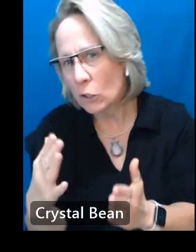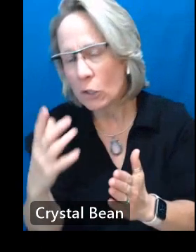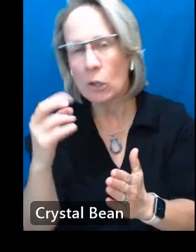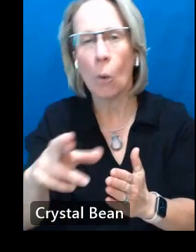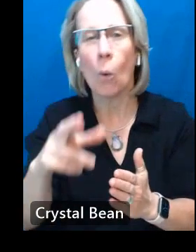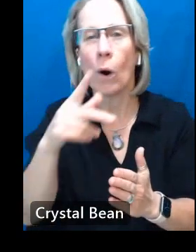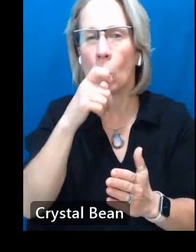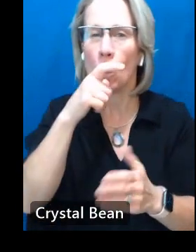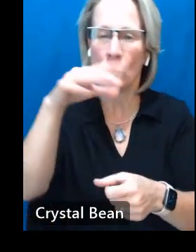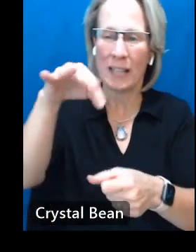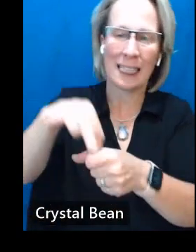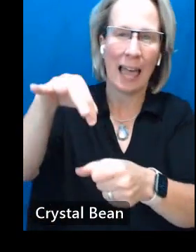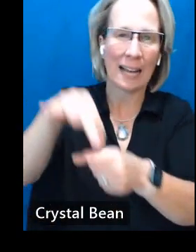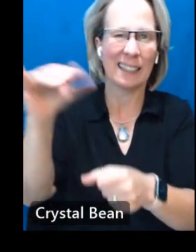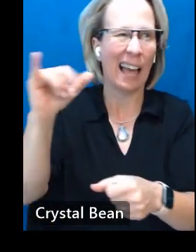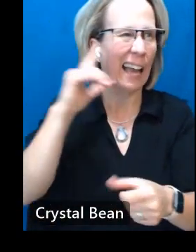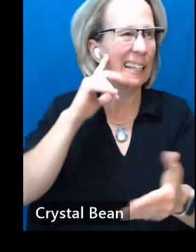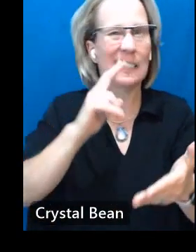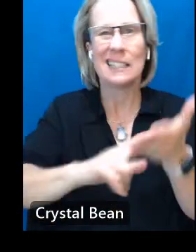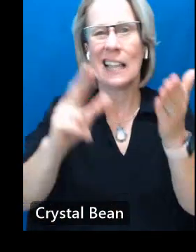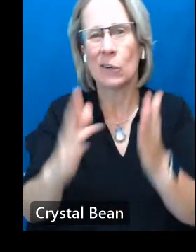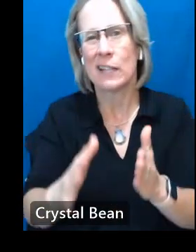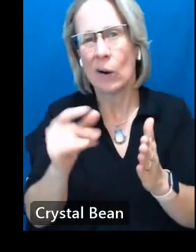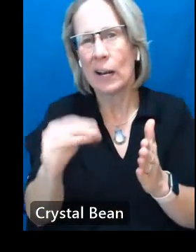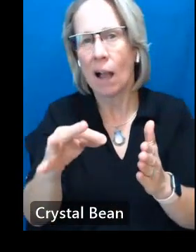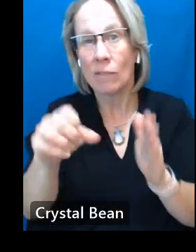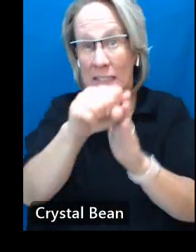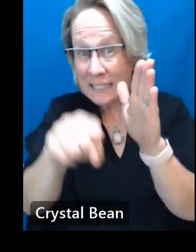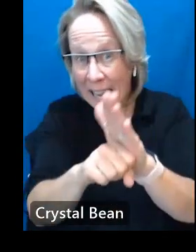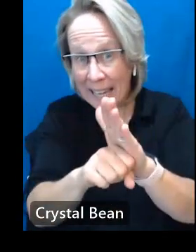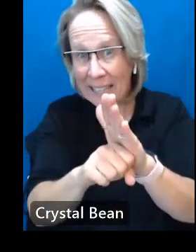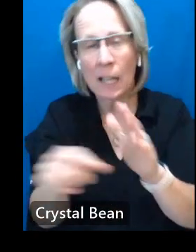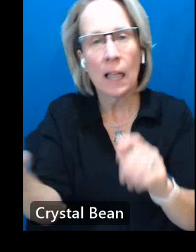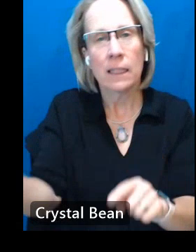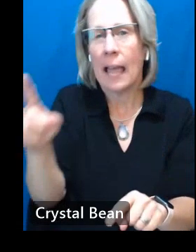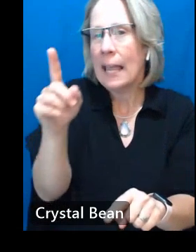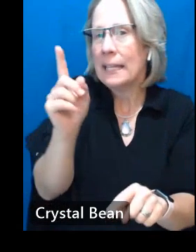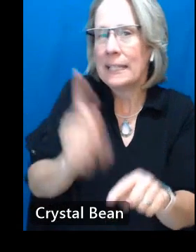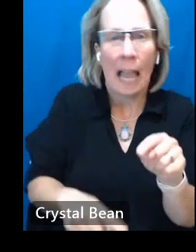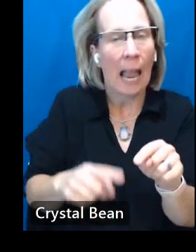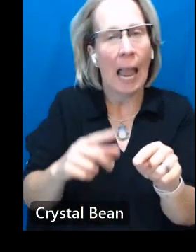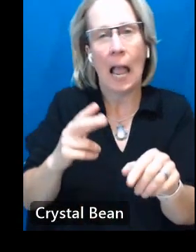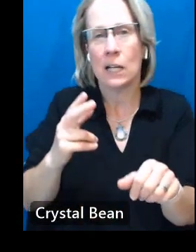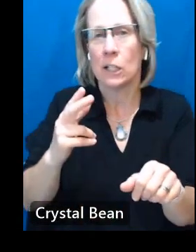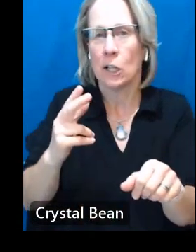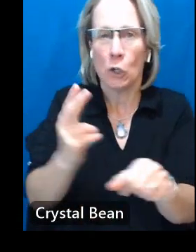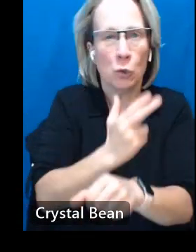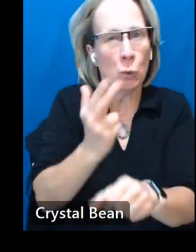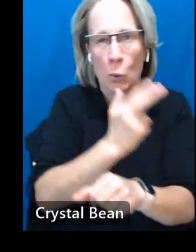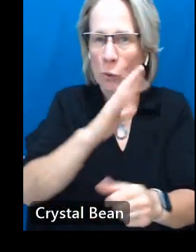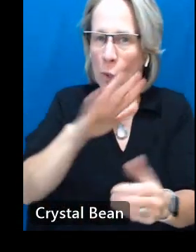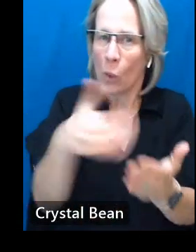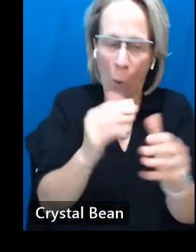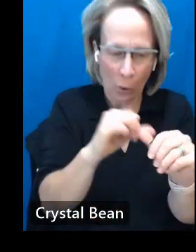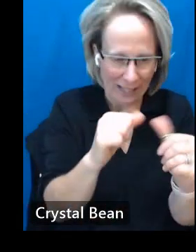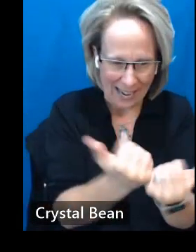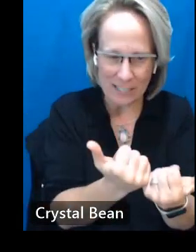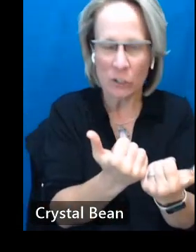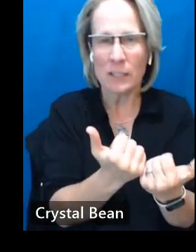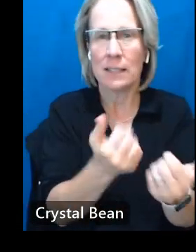State or things like that, or people like that, they couldn't burn through their whole agency's budget in the first half of the fiscal